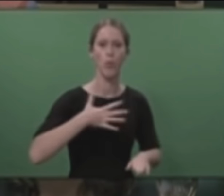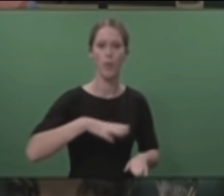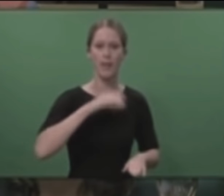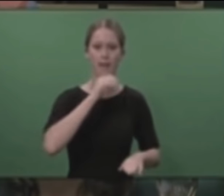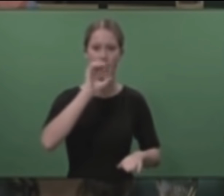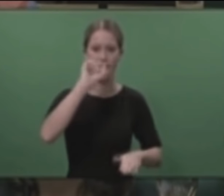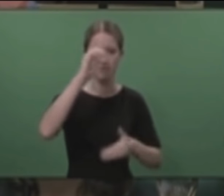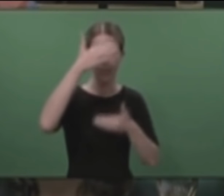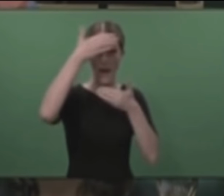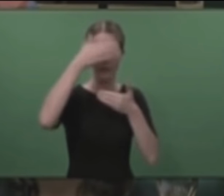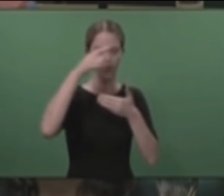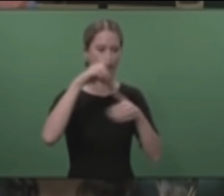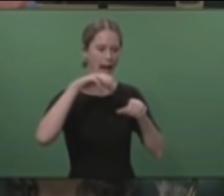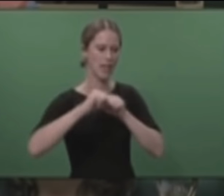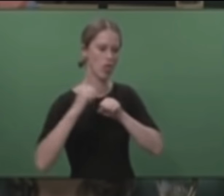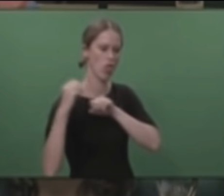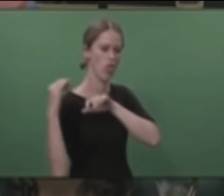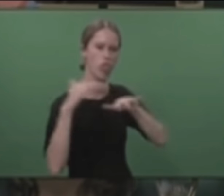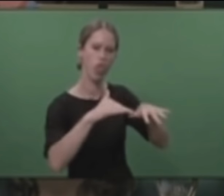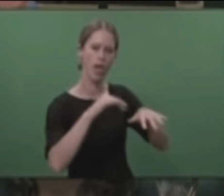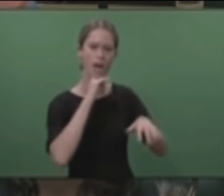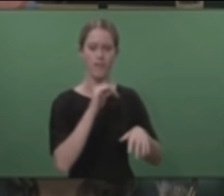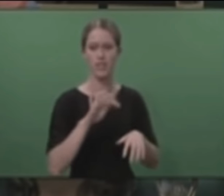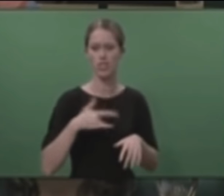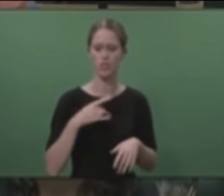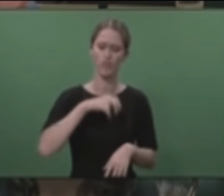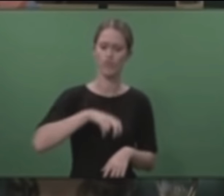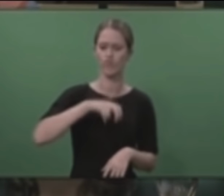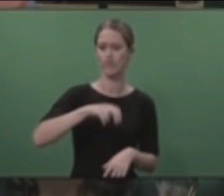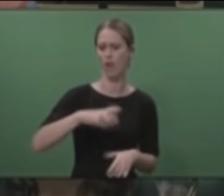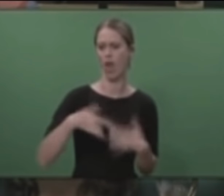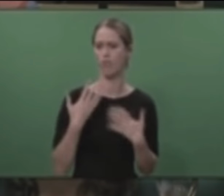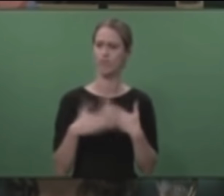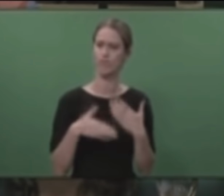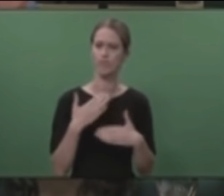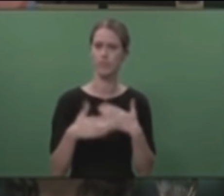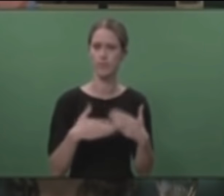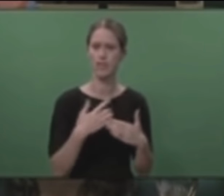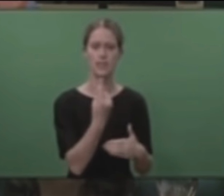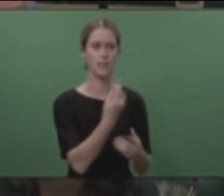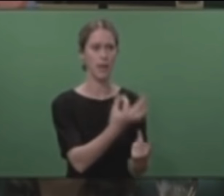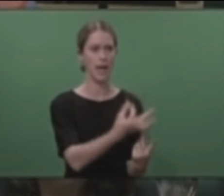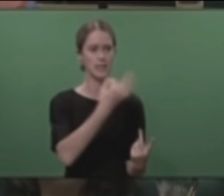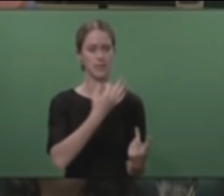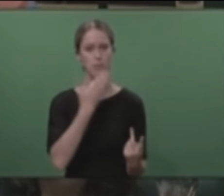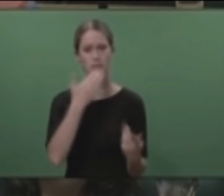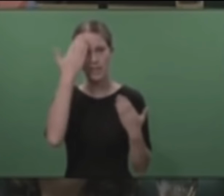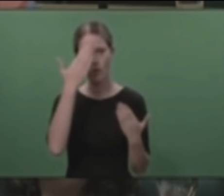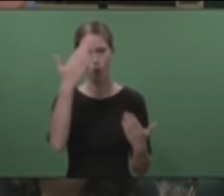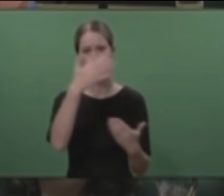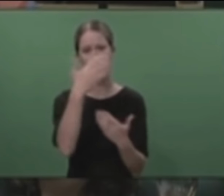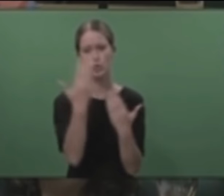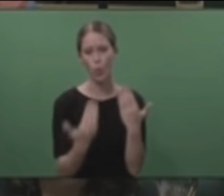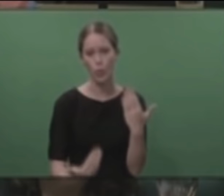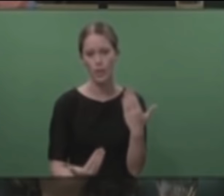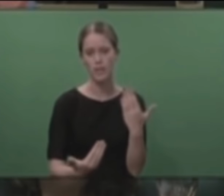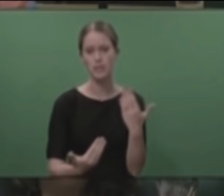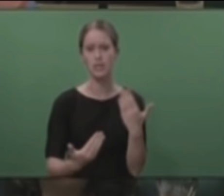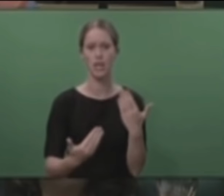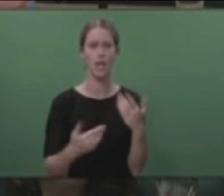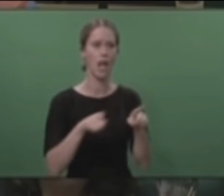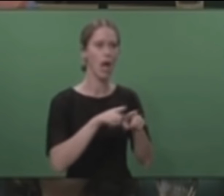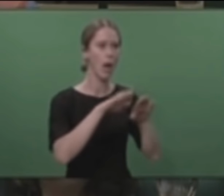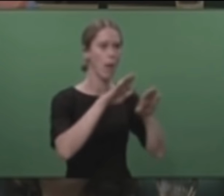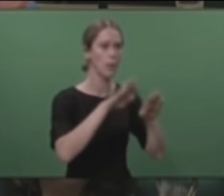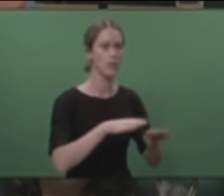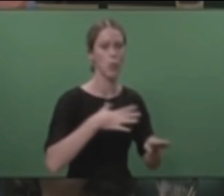scarves receive just going about their lives. I was asked to acknowledge stories like Muslim